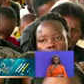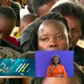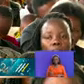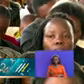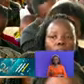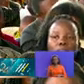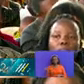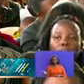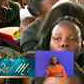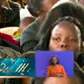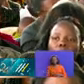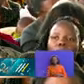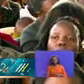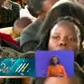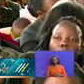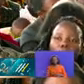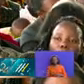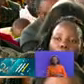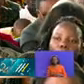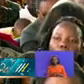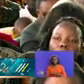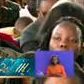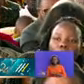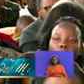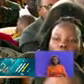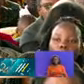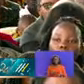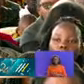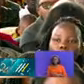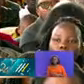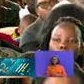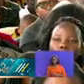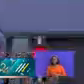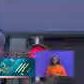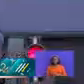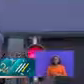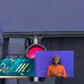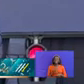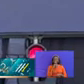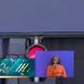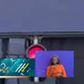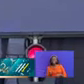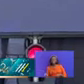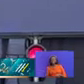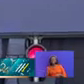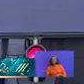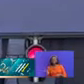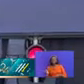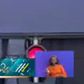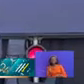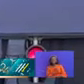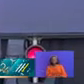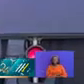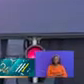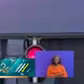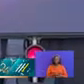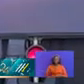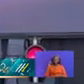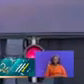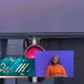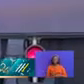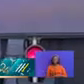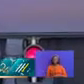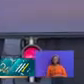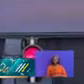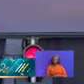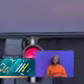looked at it as we began I was invited in a boy school I discovered that gazm is the order of the day I